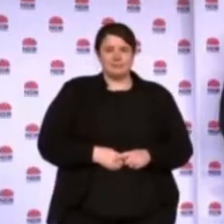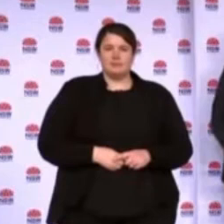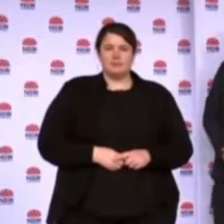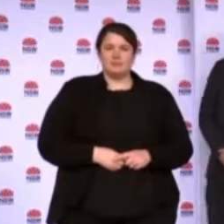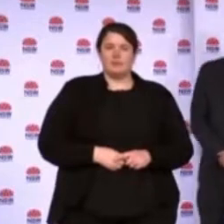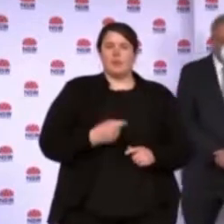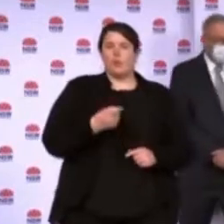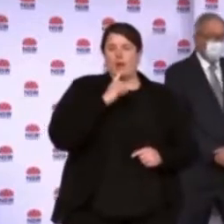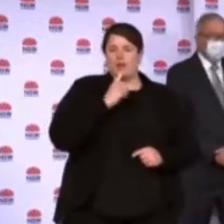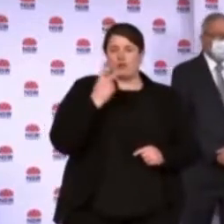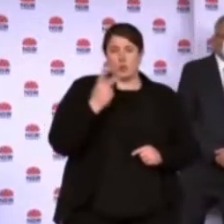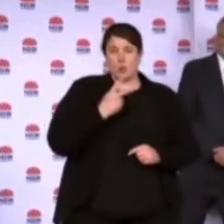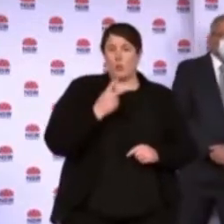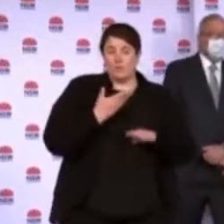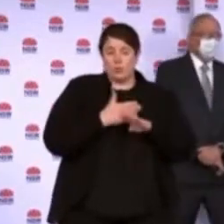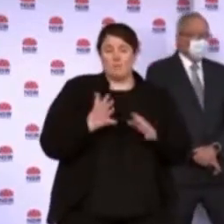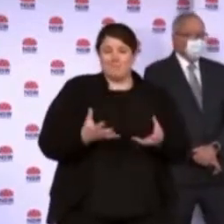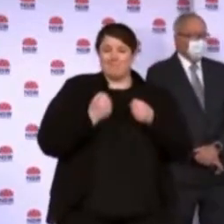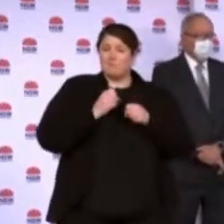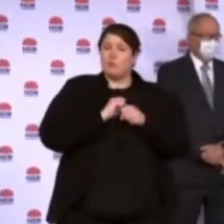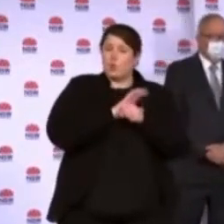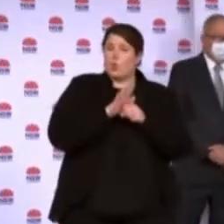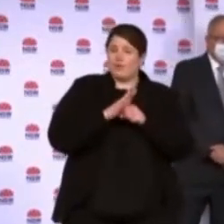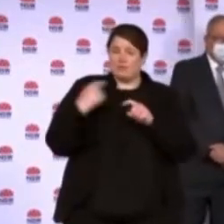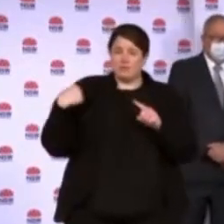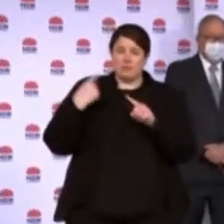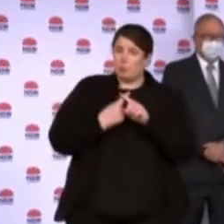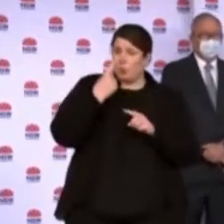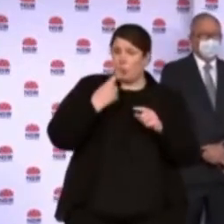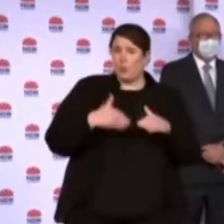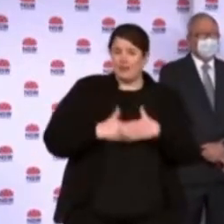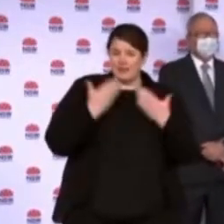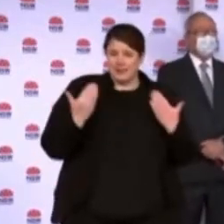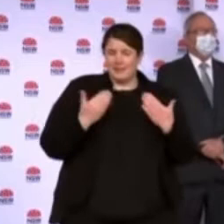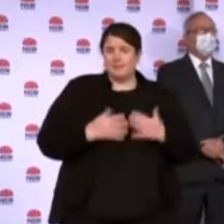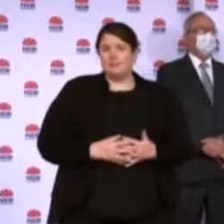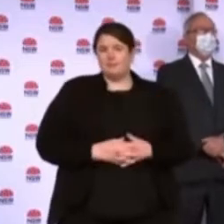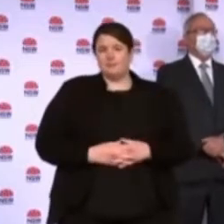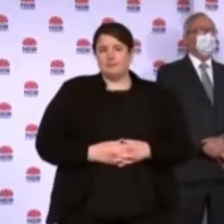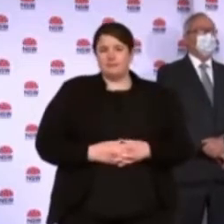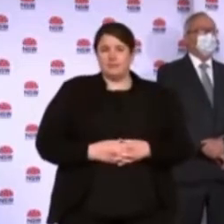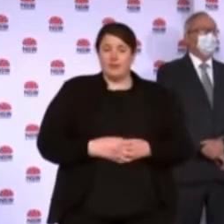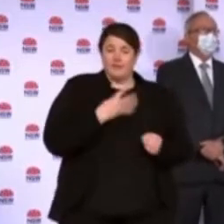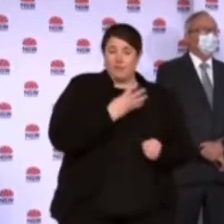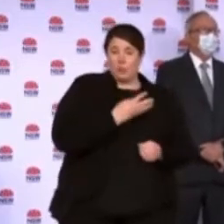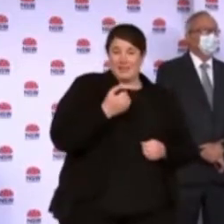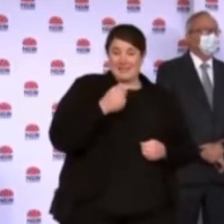there were 112 locally acquired cases of COVID in the 24 hours to 8 p.m. last night, and